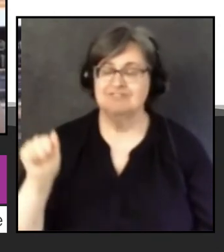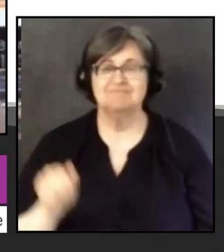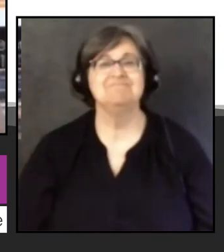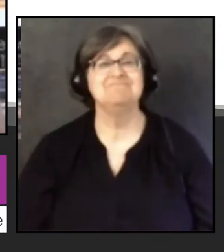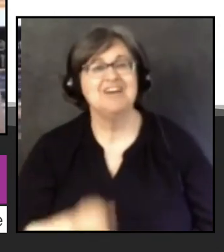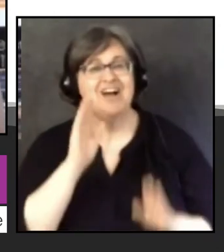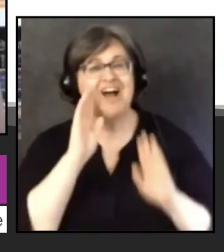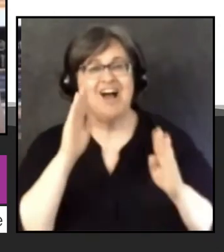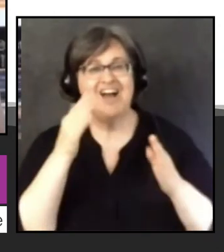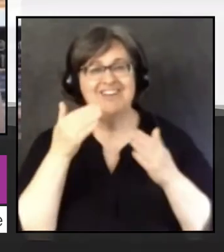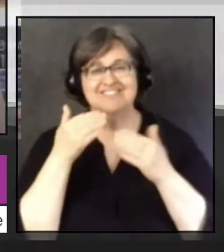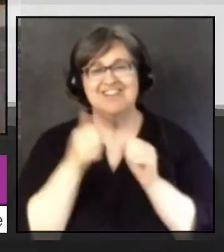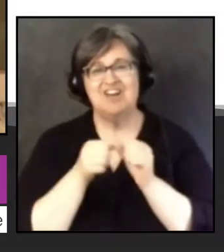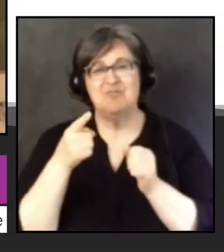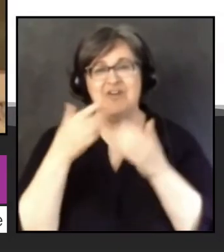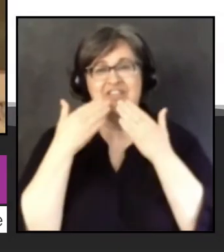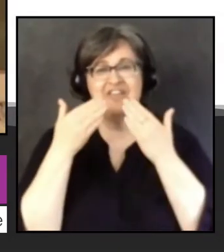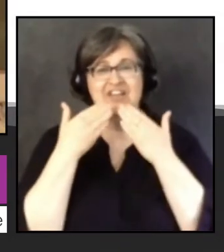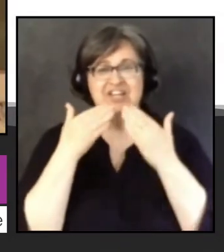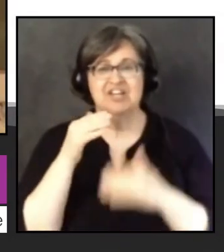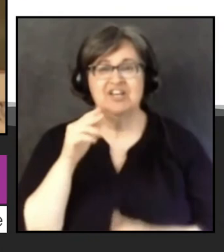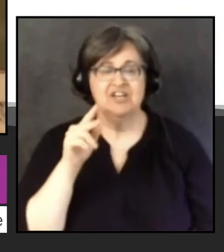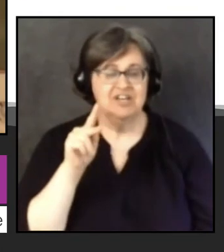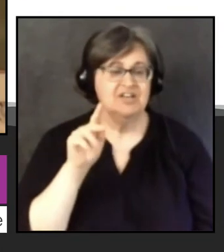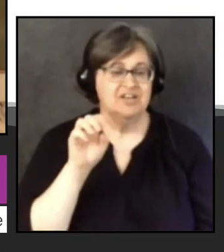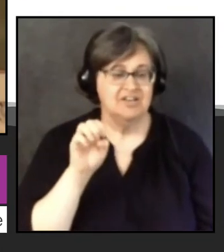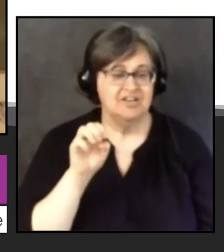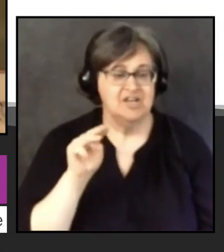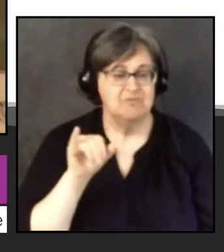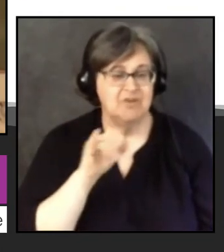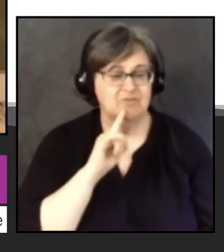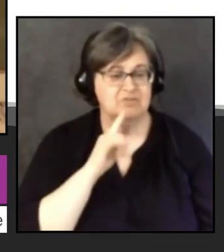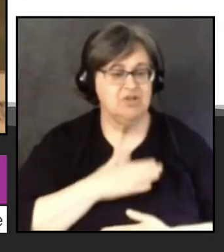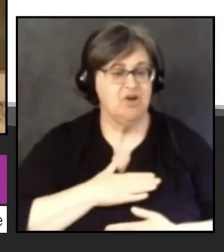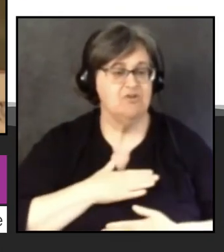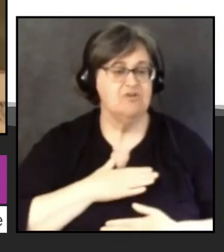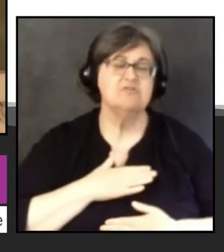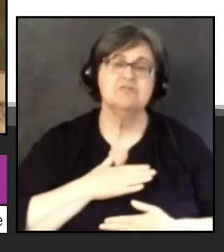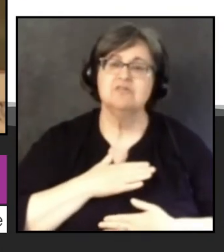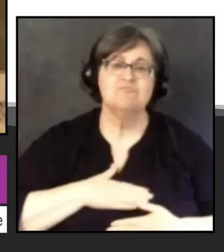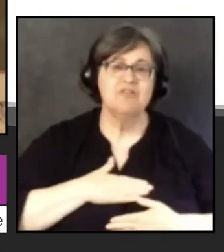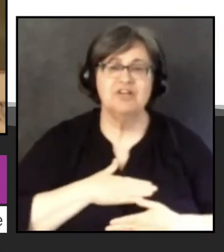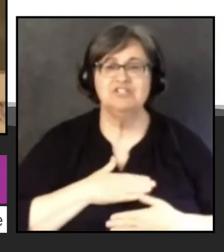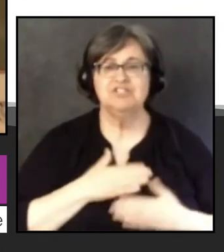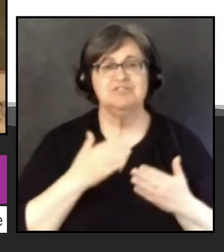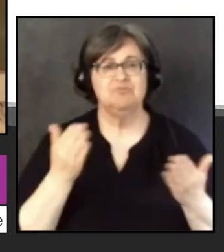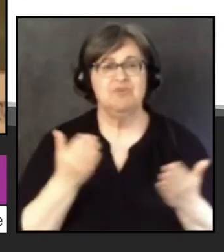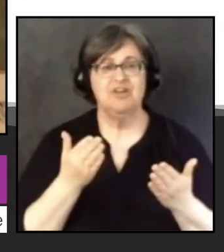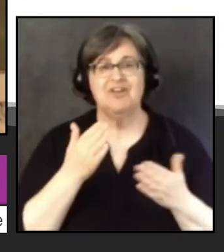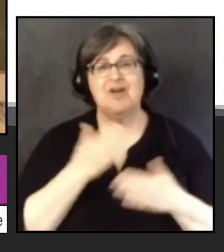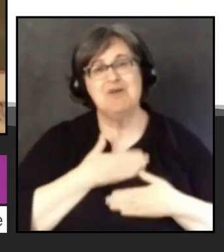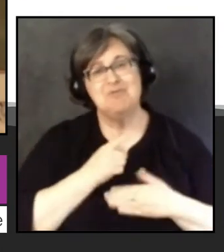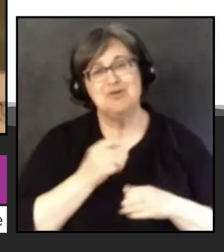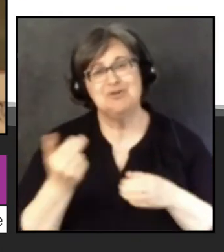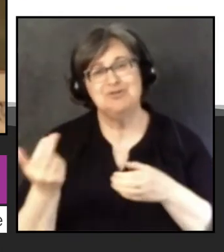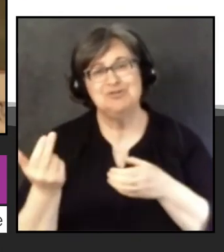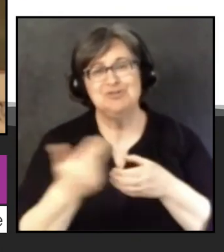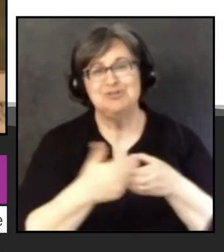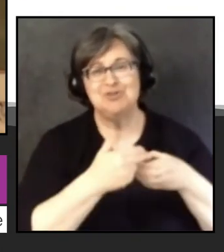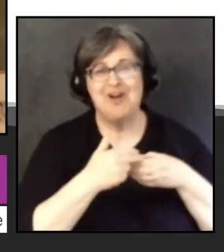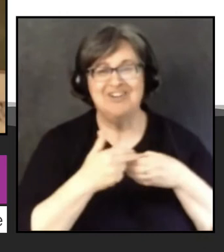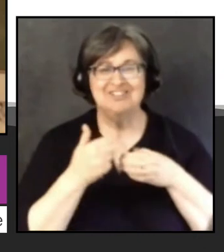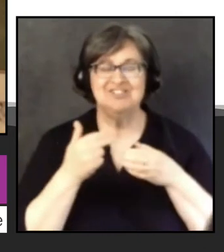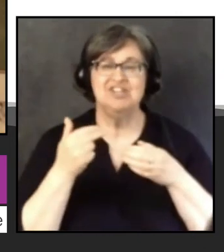Hi, everyone. Thanks, Kimmy. It's really such a pleasure to be with y'all tonight, and I'm really glad you could join us to celebrate